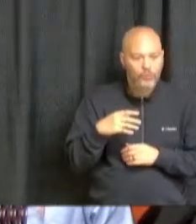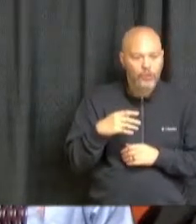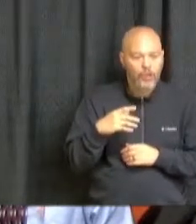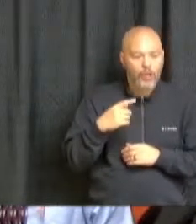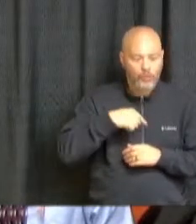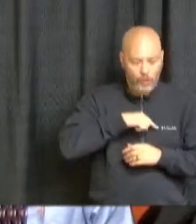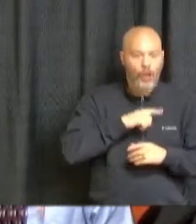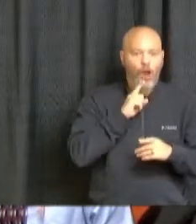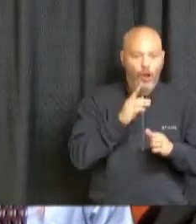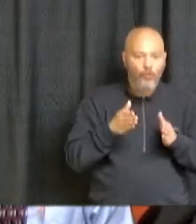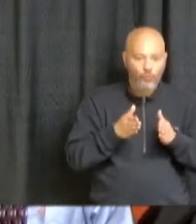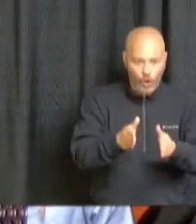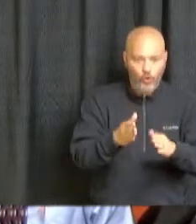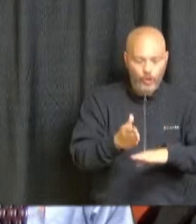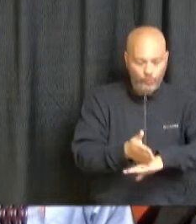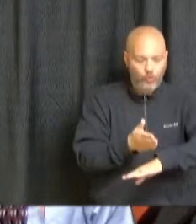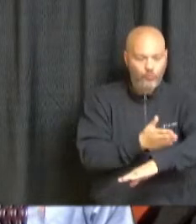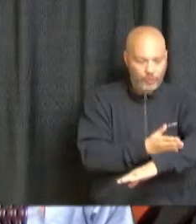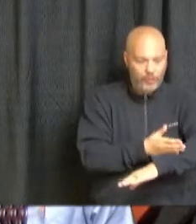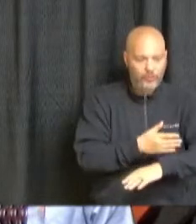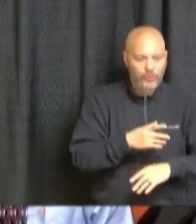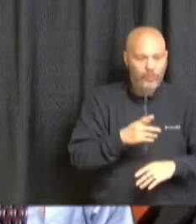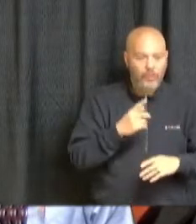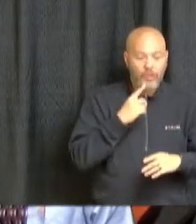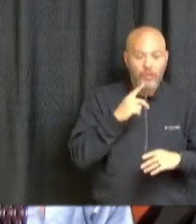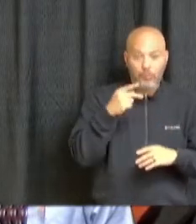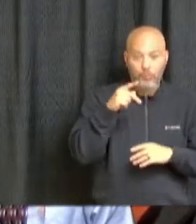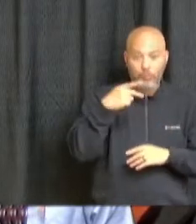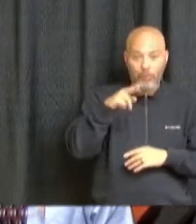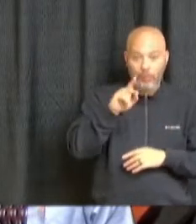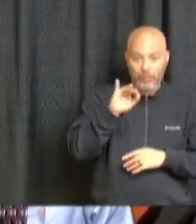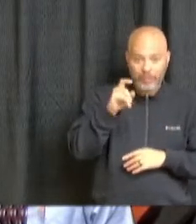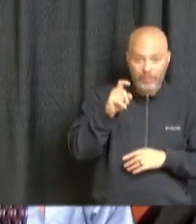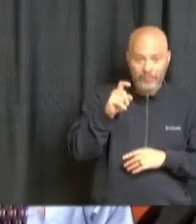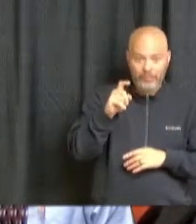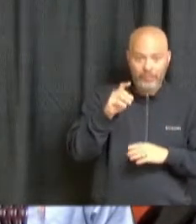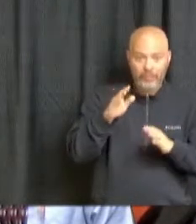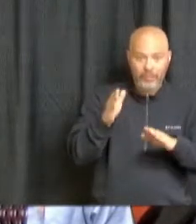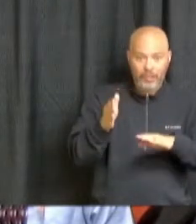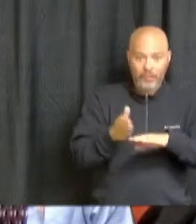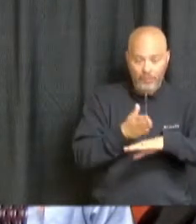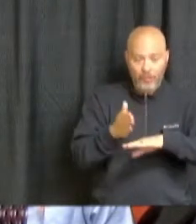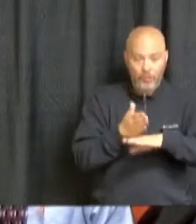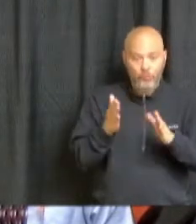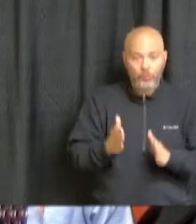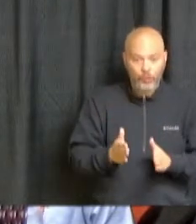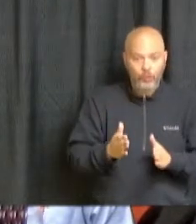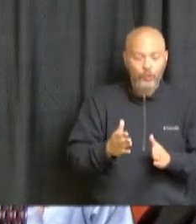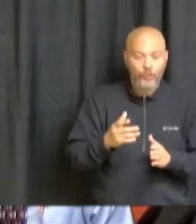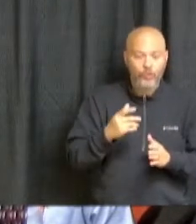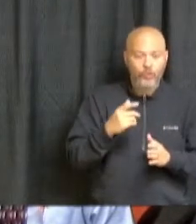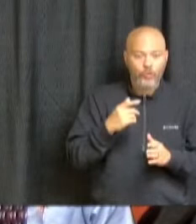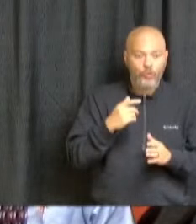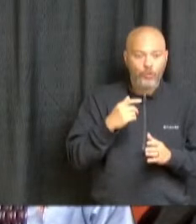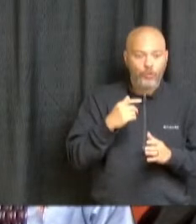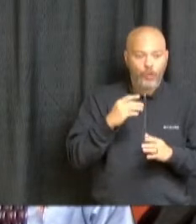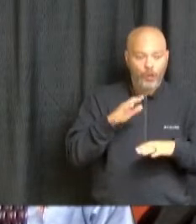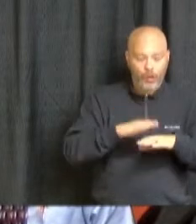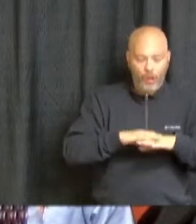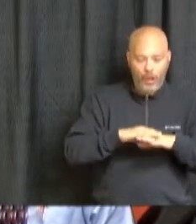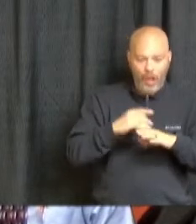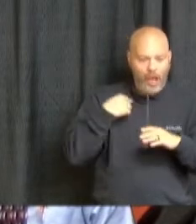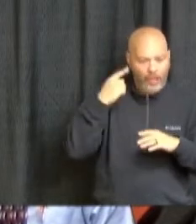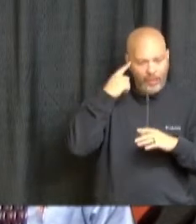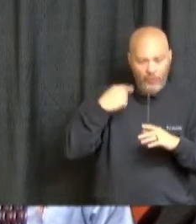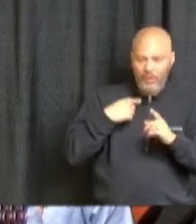There are road improvements. The Publix developer on the other side of Pea Ridge, from the onset, I